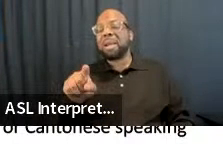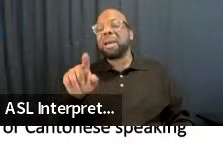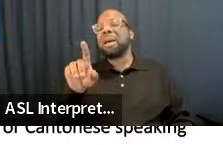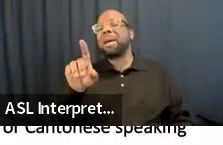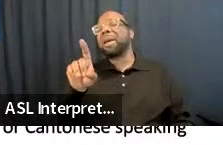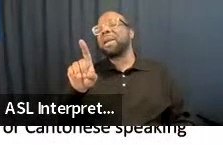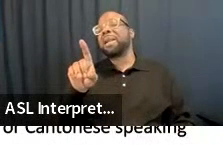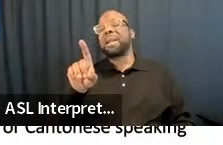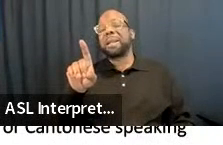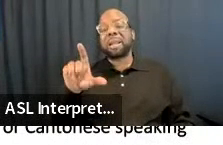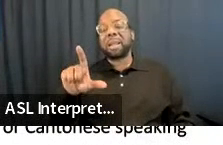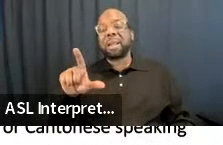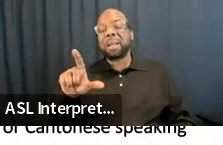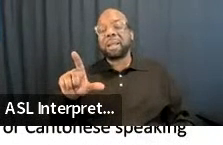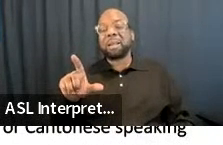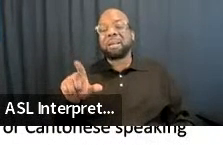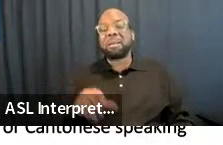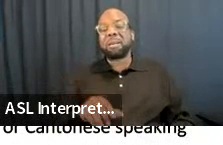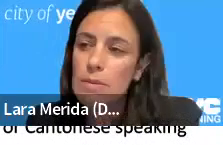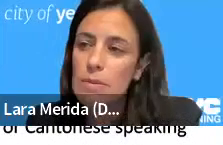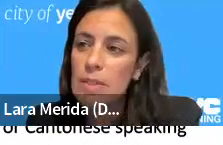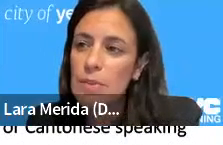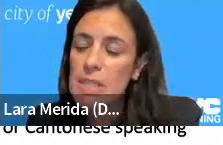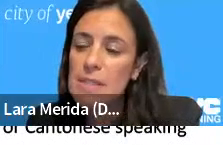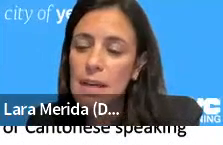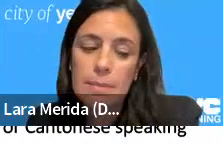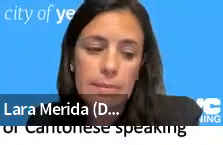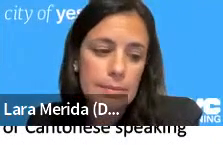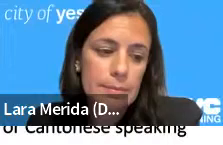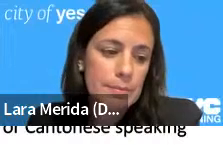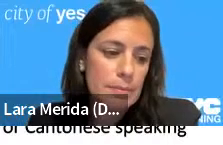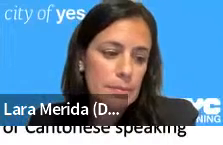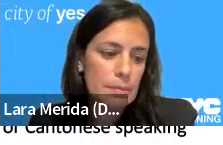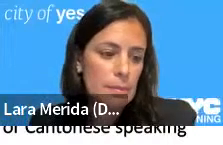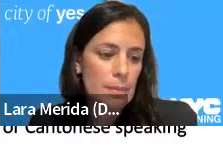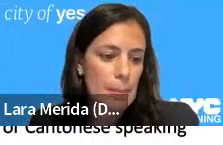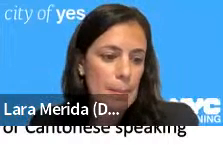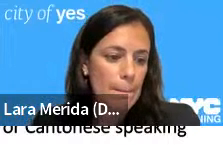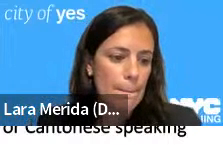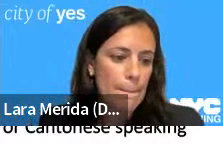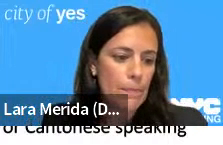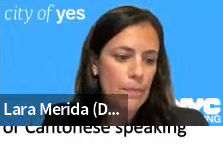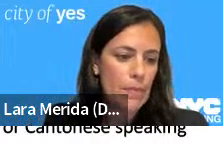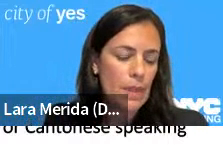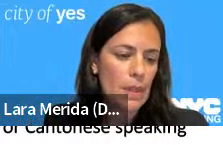dcpcityofyes_dl@planning.nyc.gov. Would the Spanish interpreter please read from the slide?